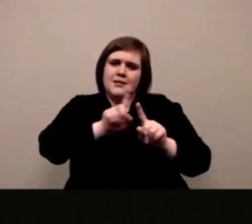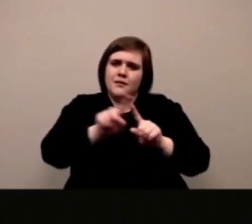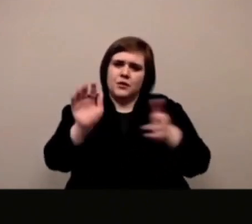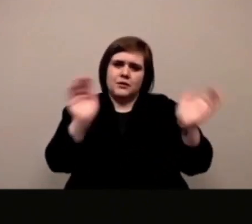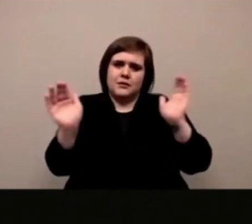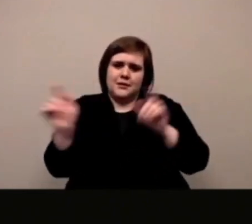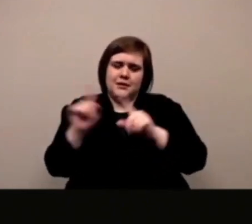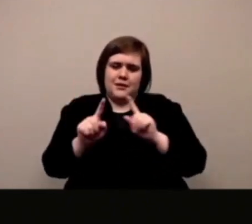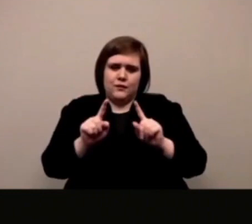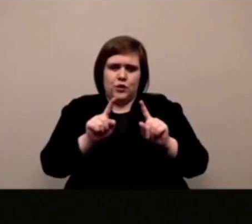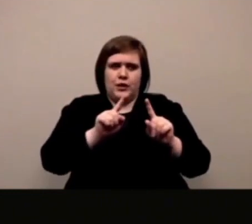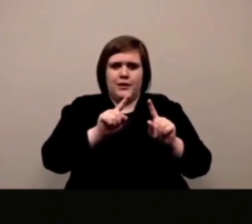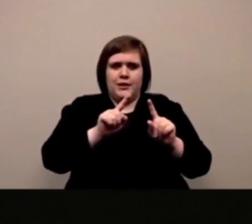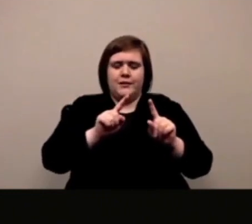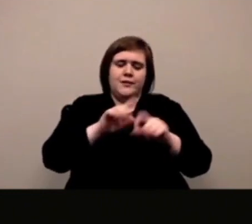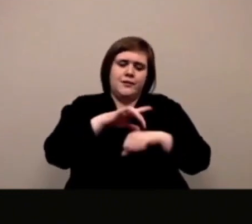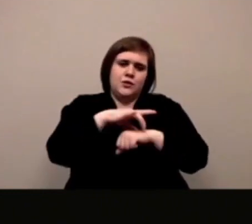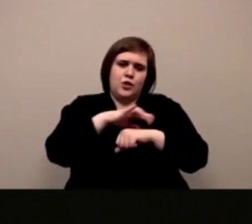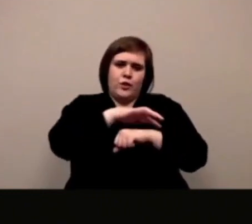geographic regions.